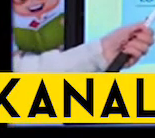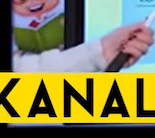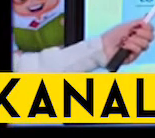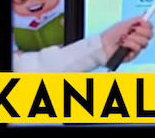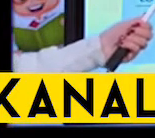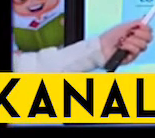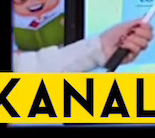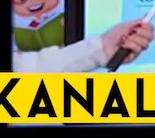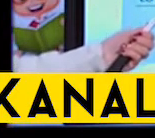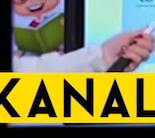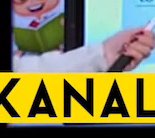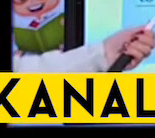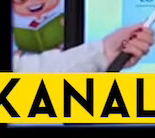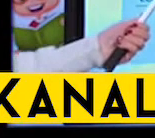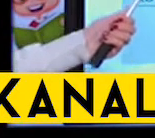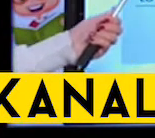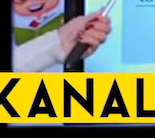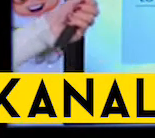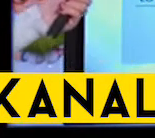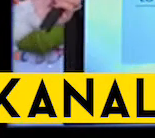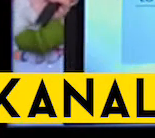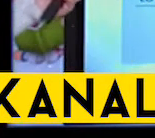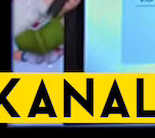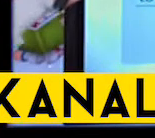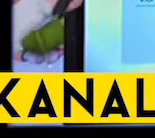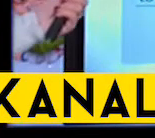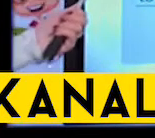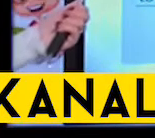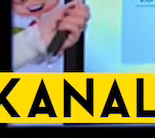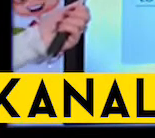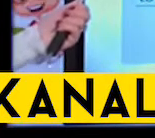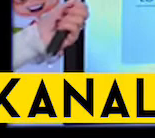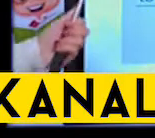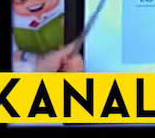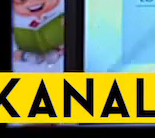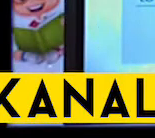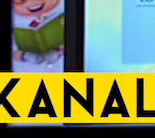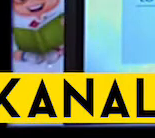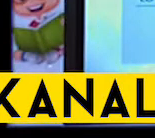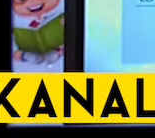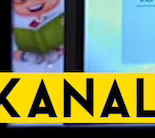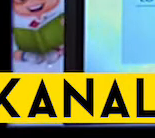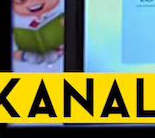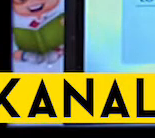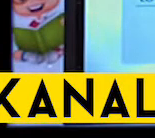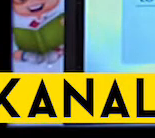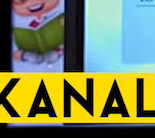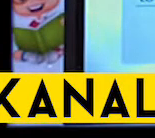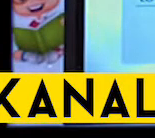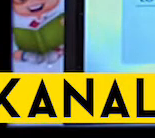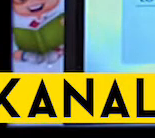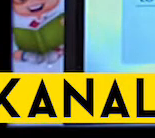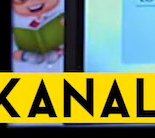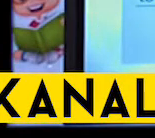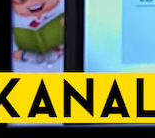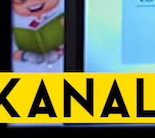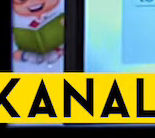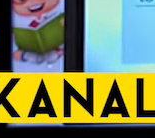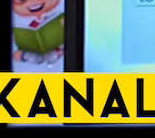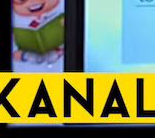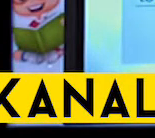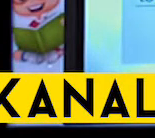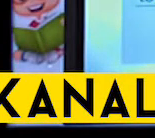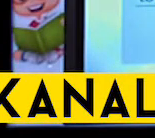about this type, and then we have some examples. And I hope that this diagram will help you